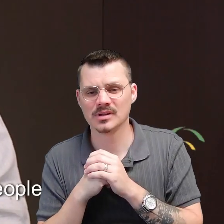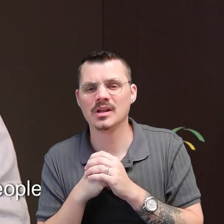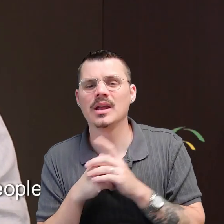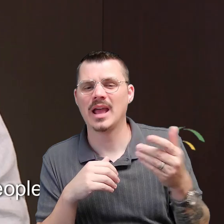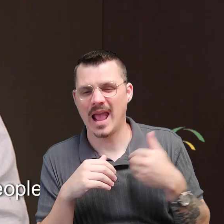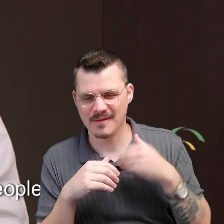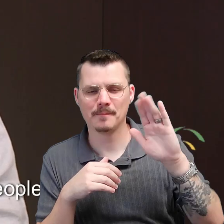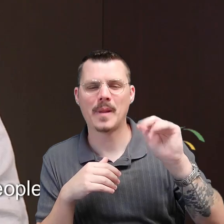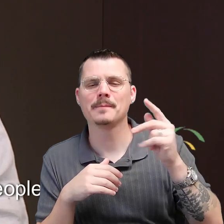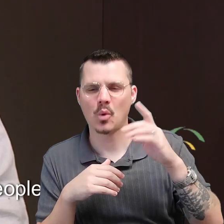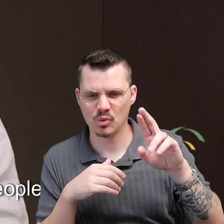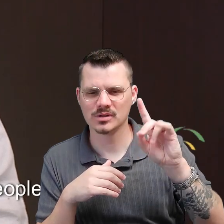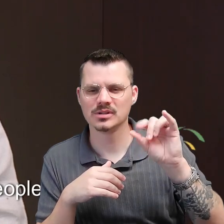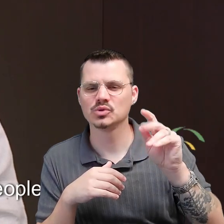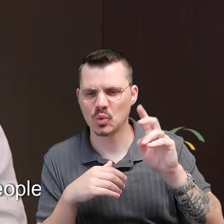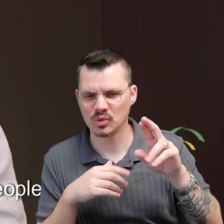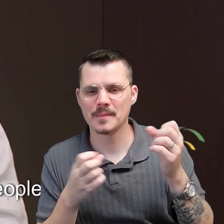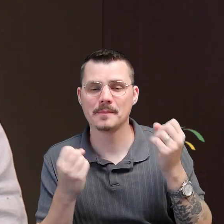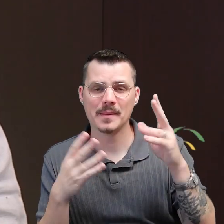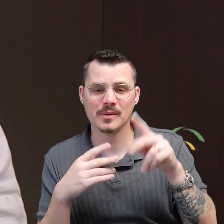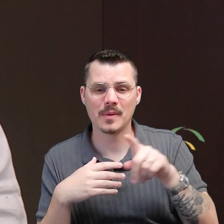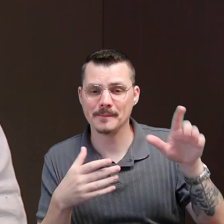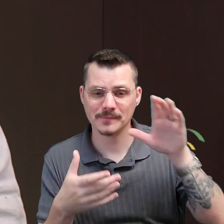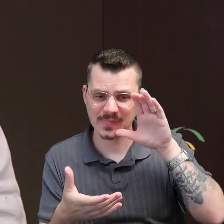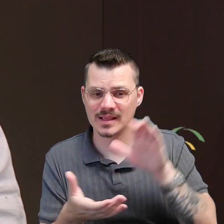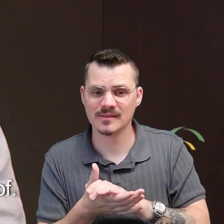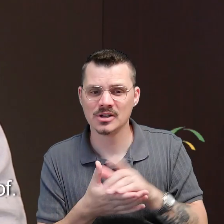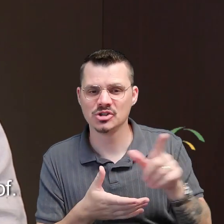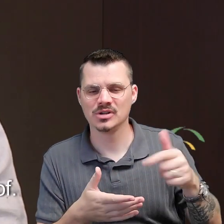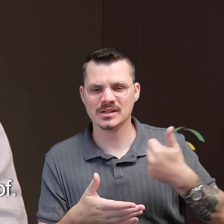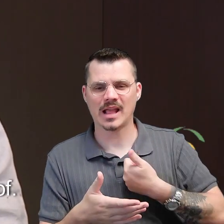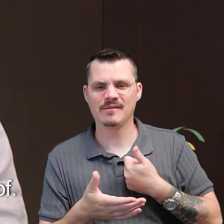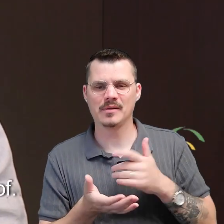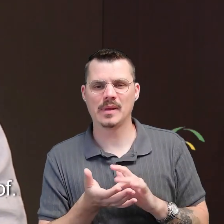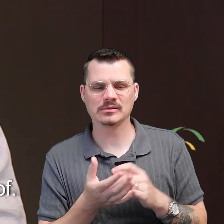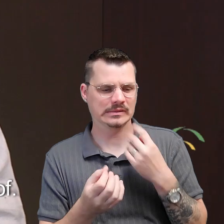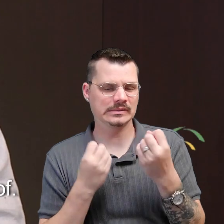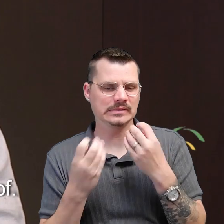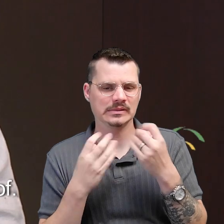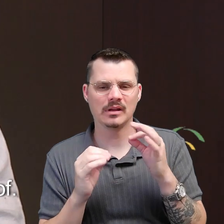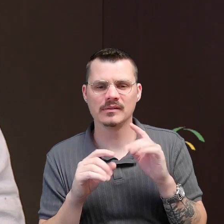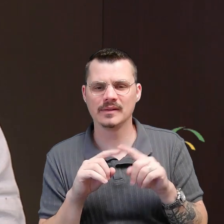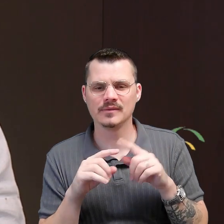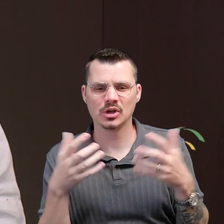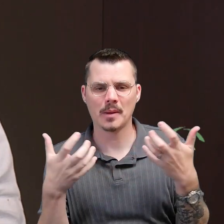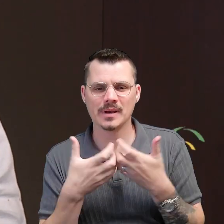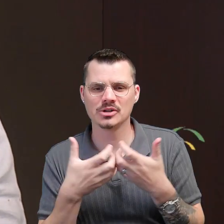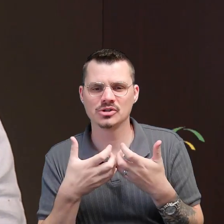had bipolar disorder, and many people believe that she self-medicated with a combination of